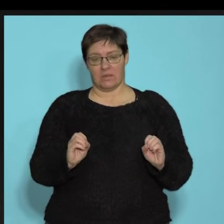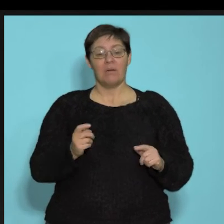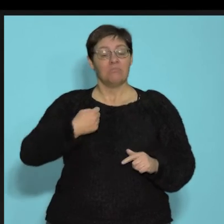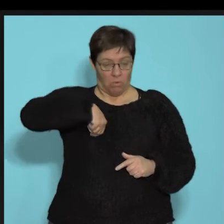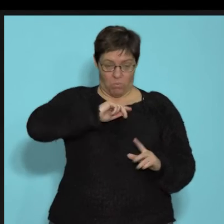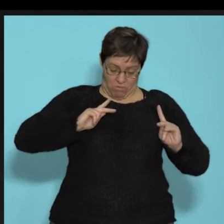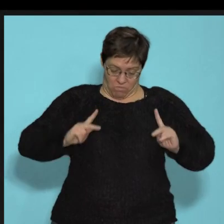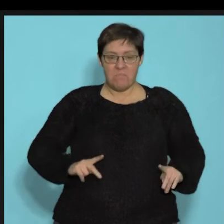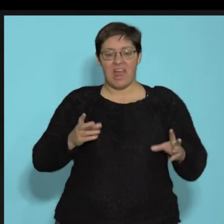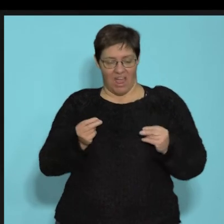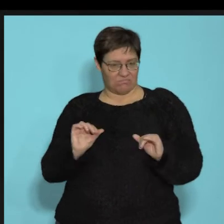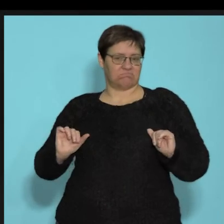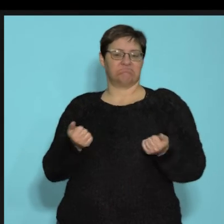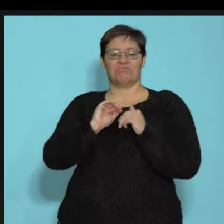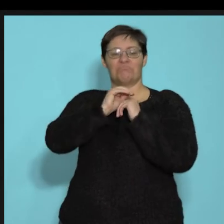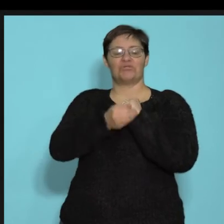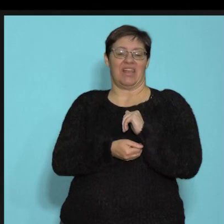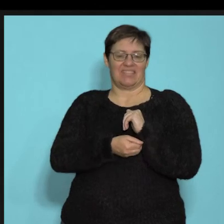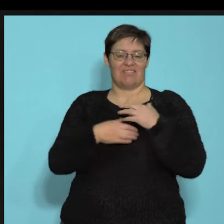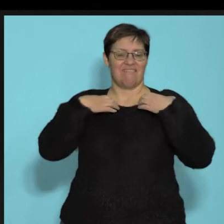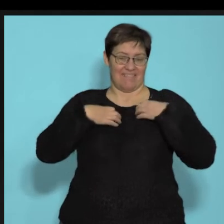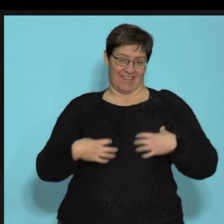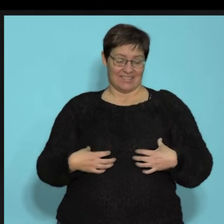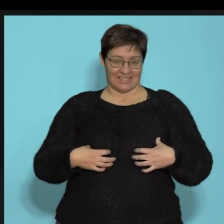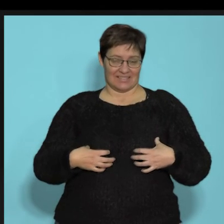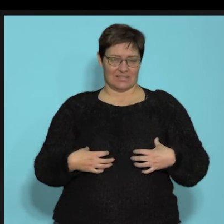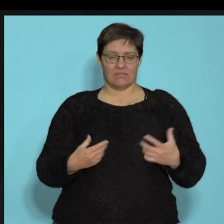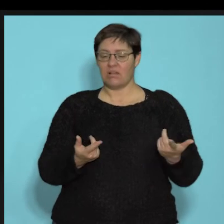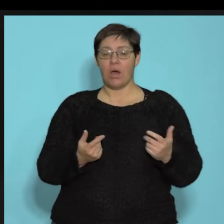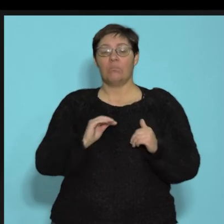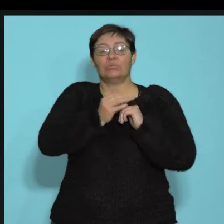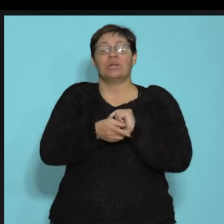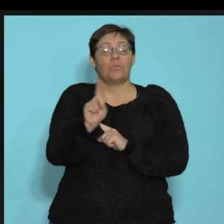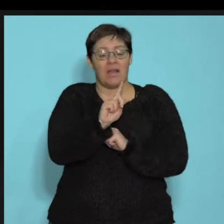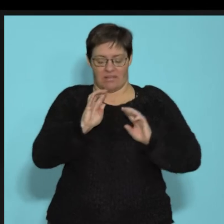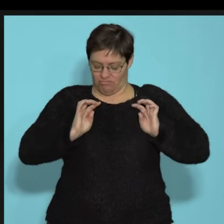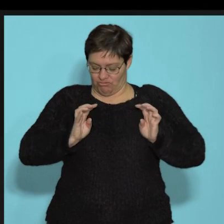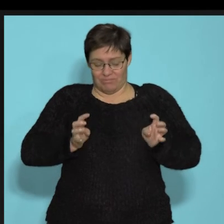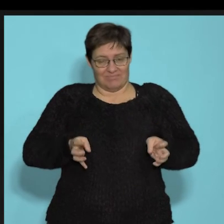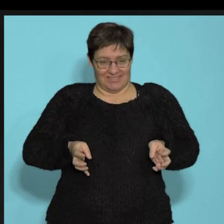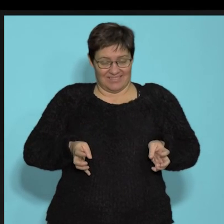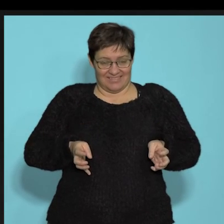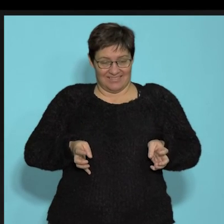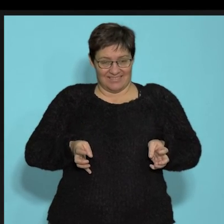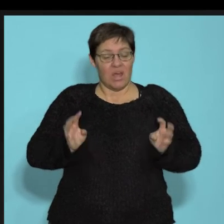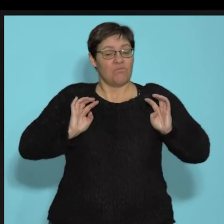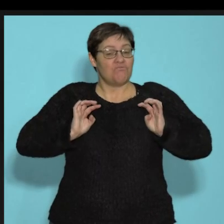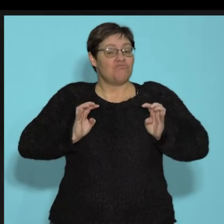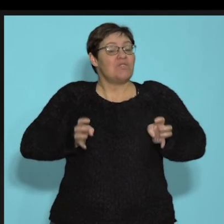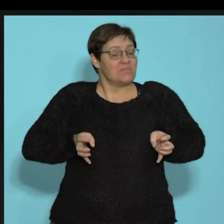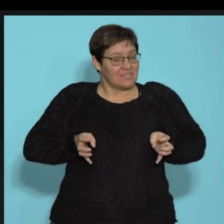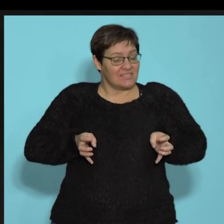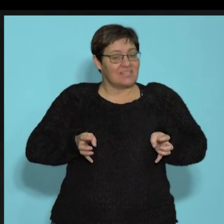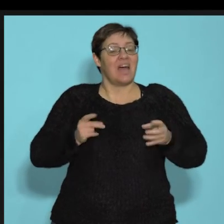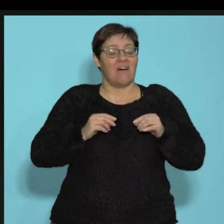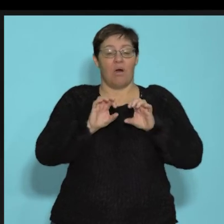But we have a well-protected gas exchange system. And what protects it is our rib cage. Now remember, our rib